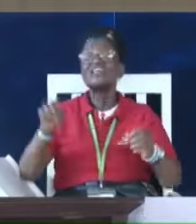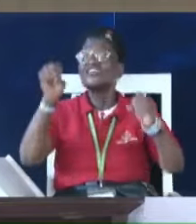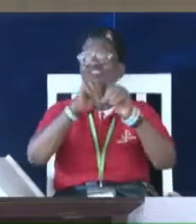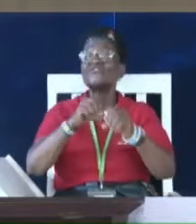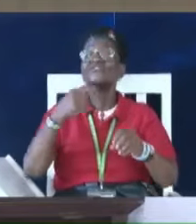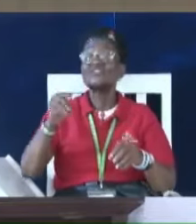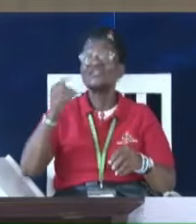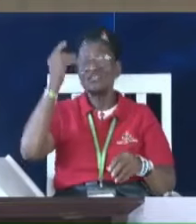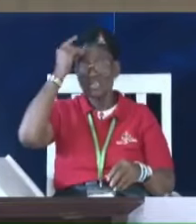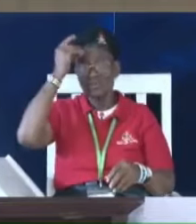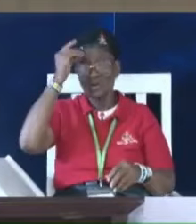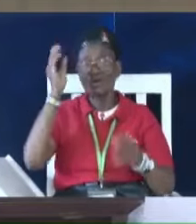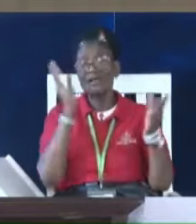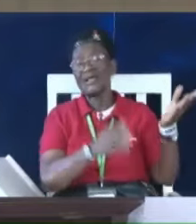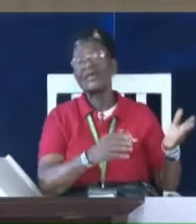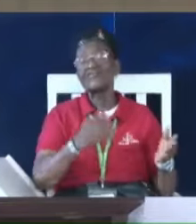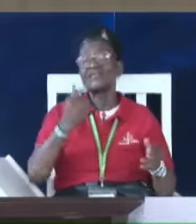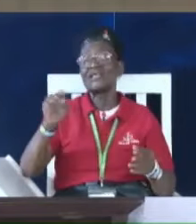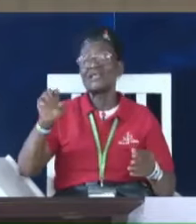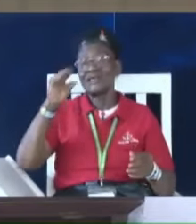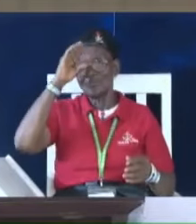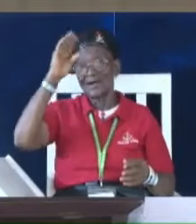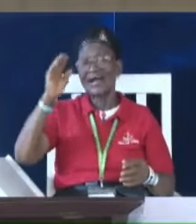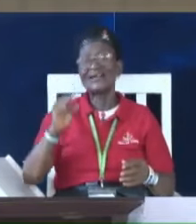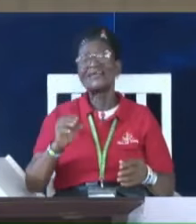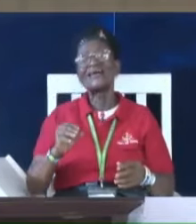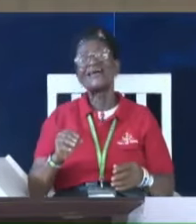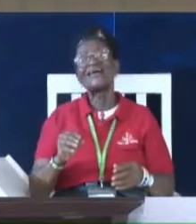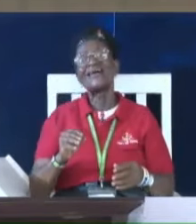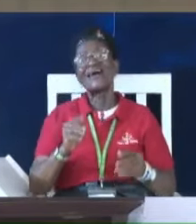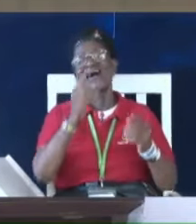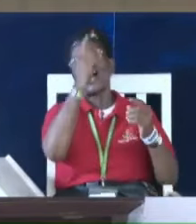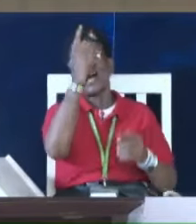because the demon wanted to hear the music.